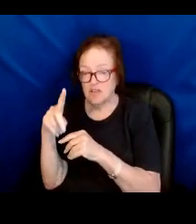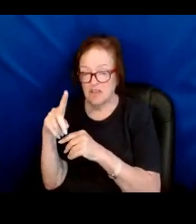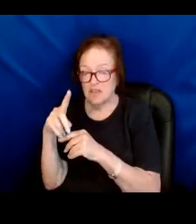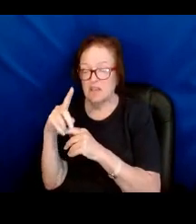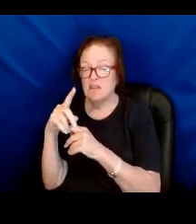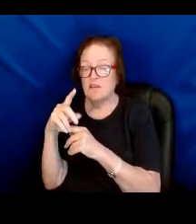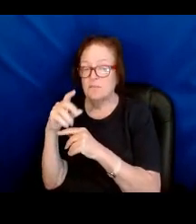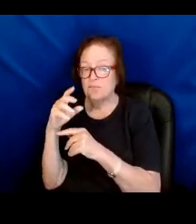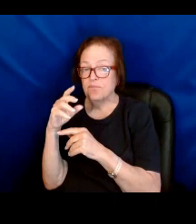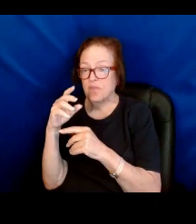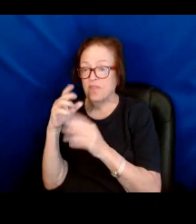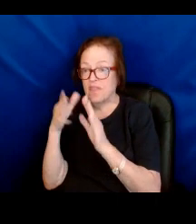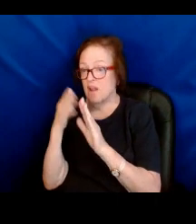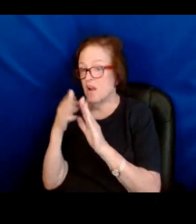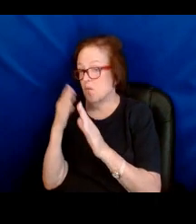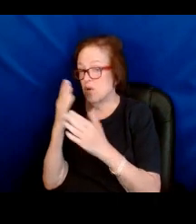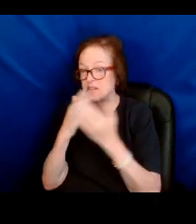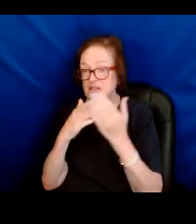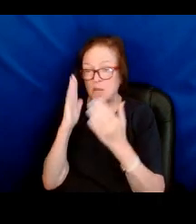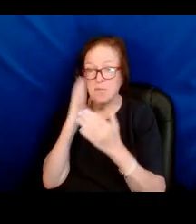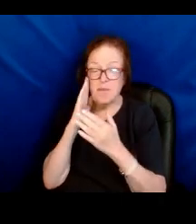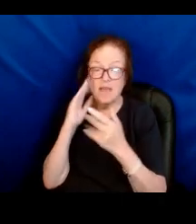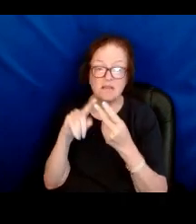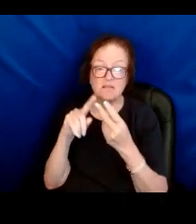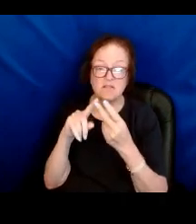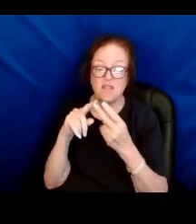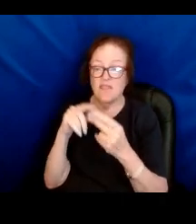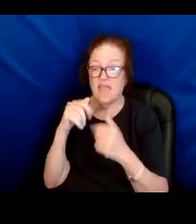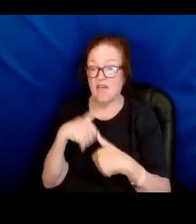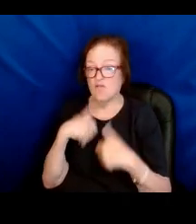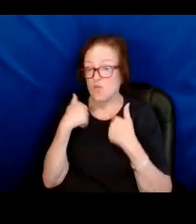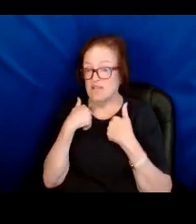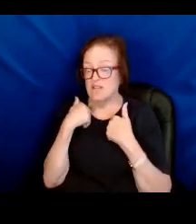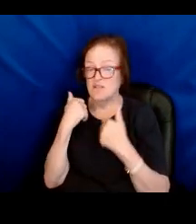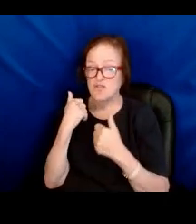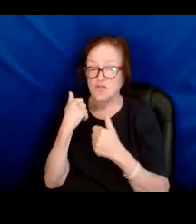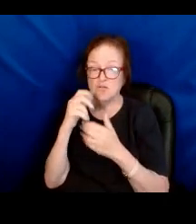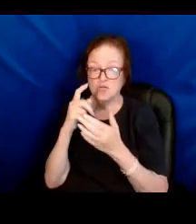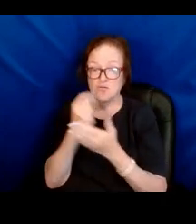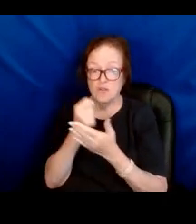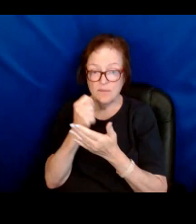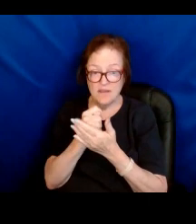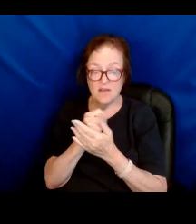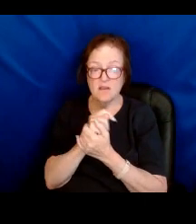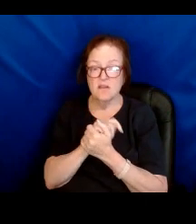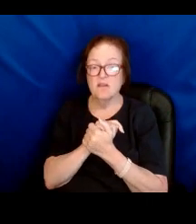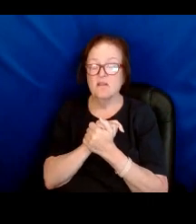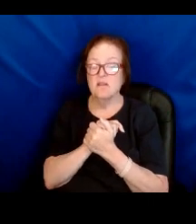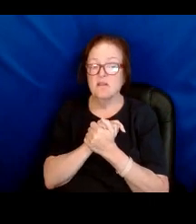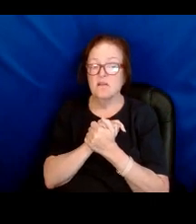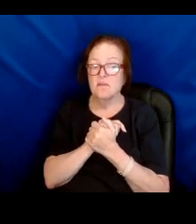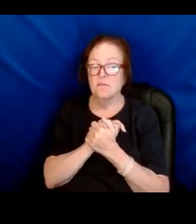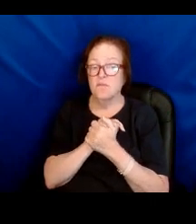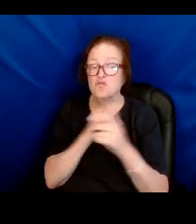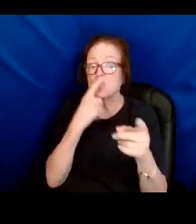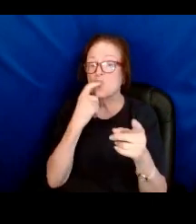operating some beds. We have residential treatment providers that have beds. And so this red